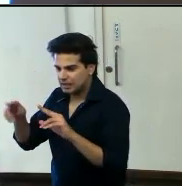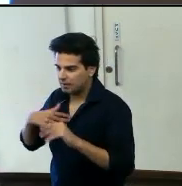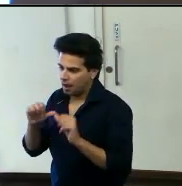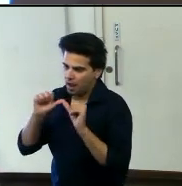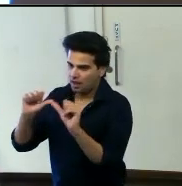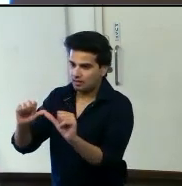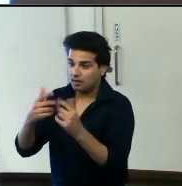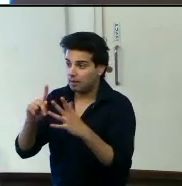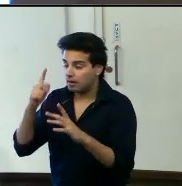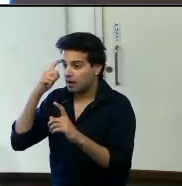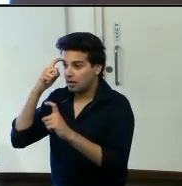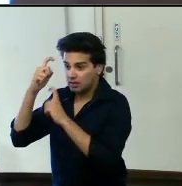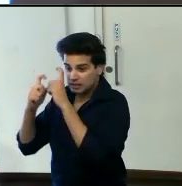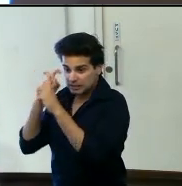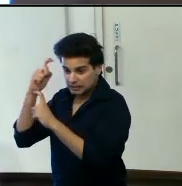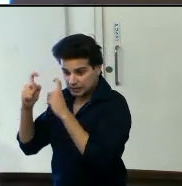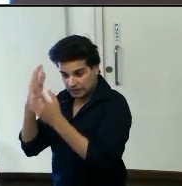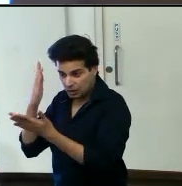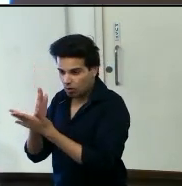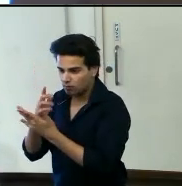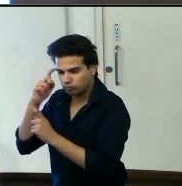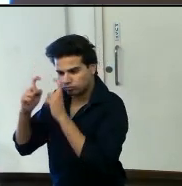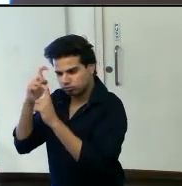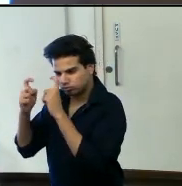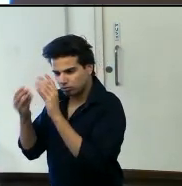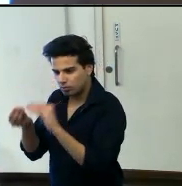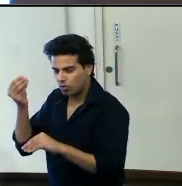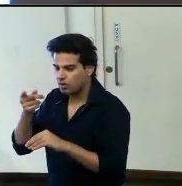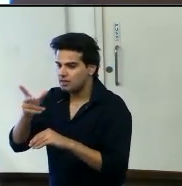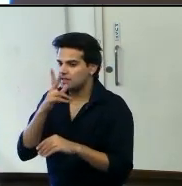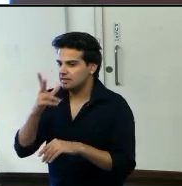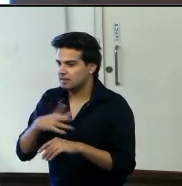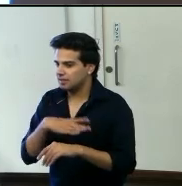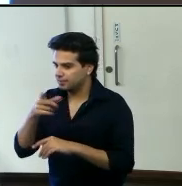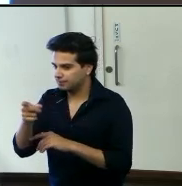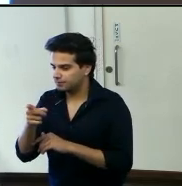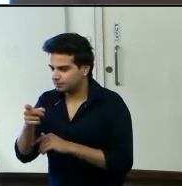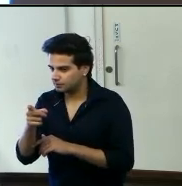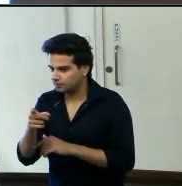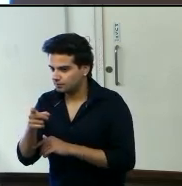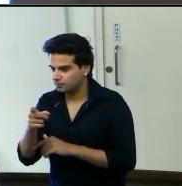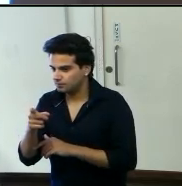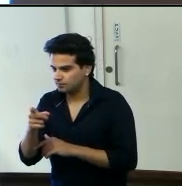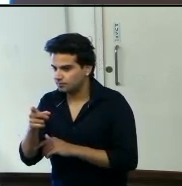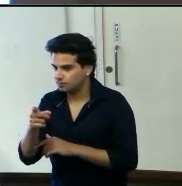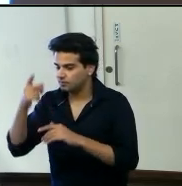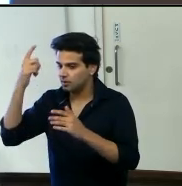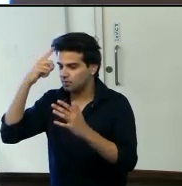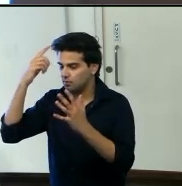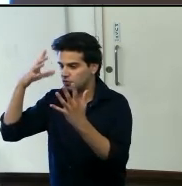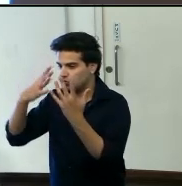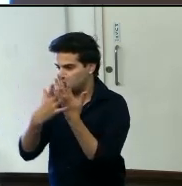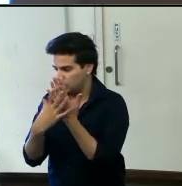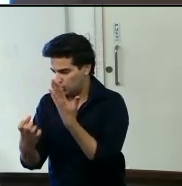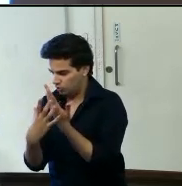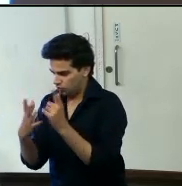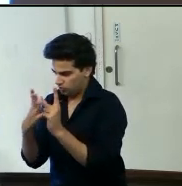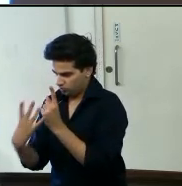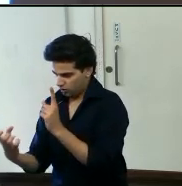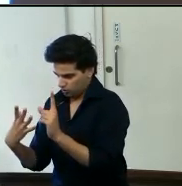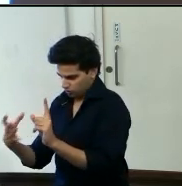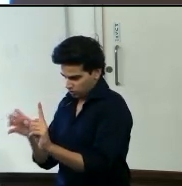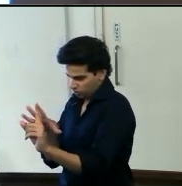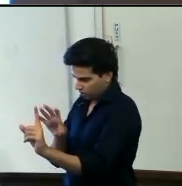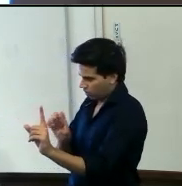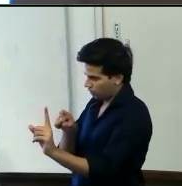installing- doesn't stop thinking, So as you were installing, you mean to say that the shadows, as they were forming, you